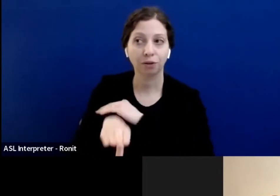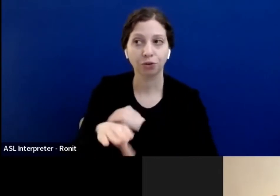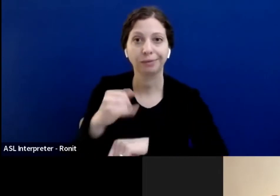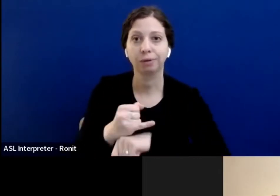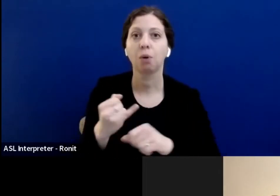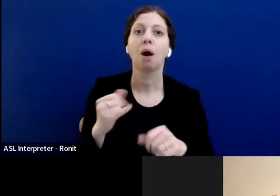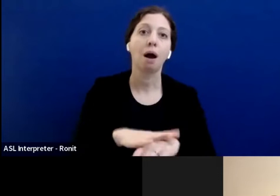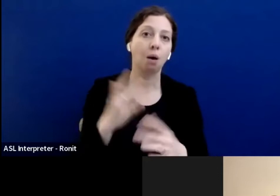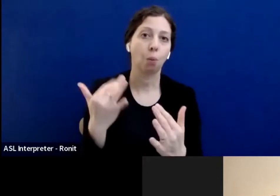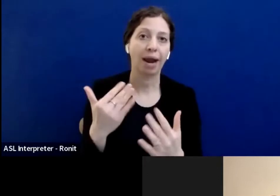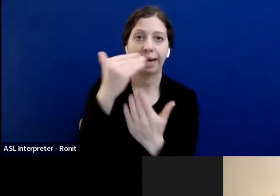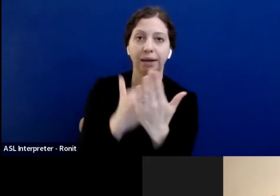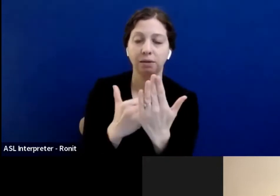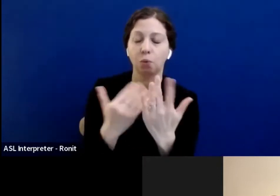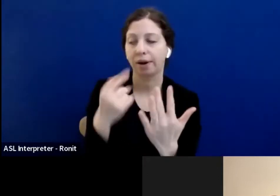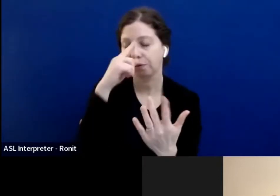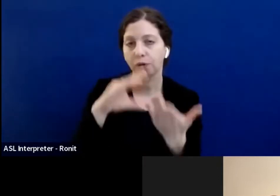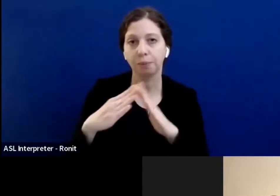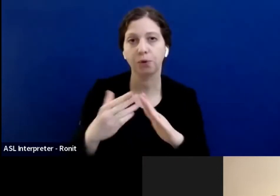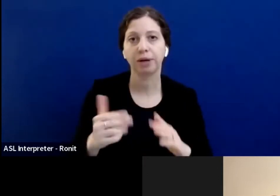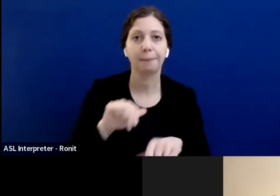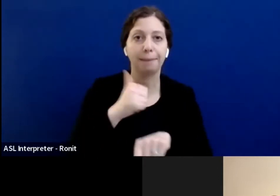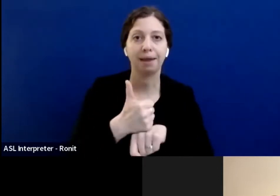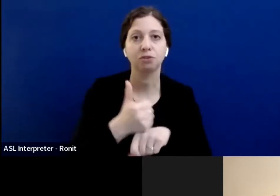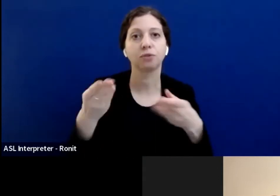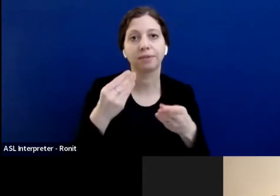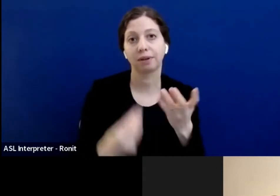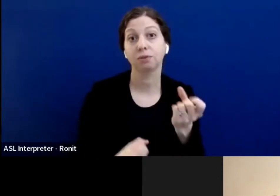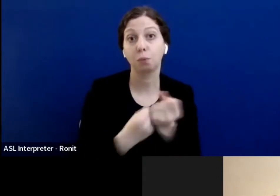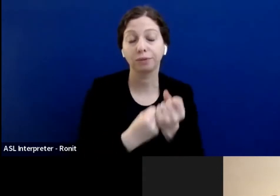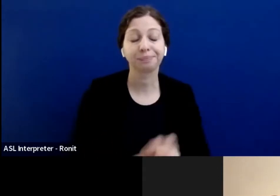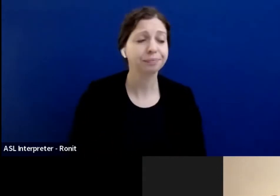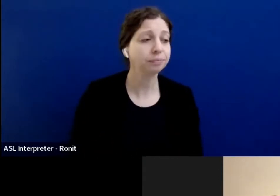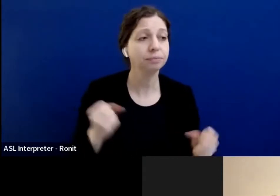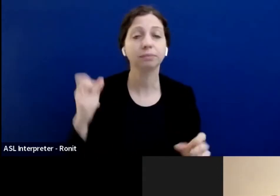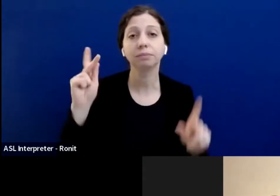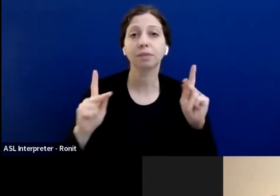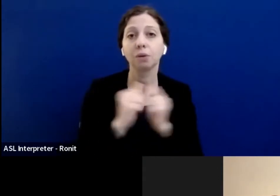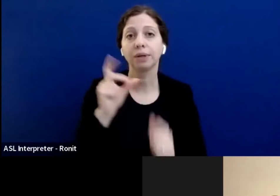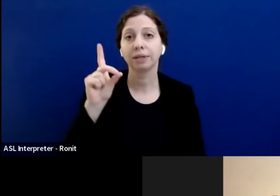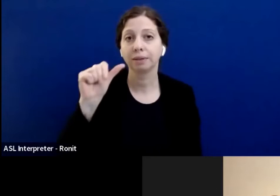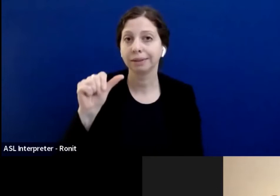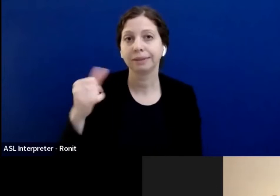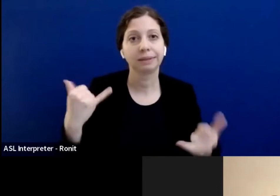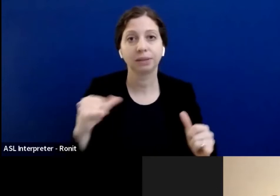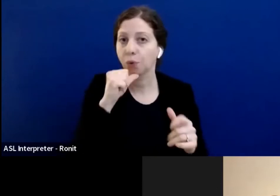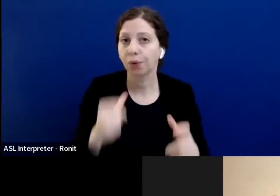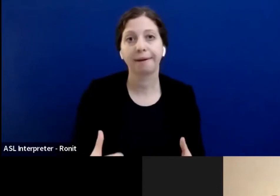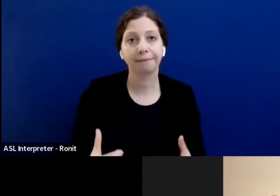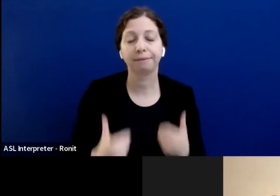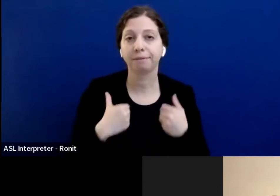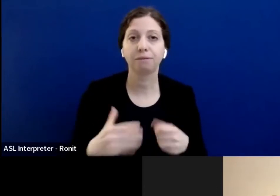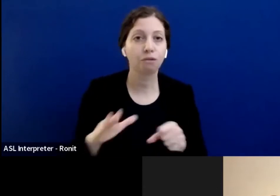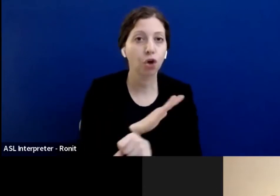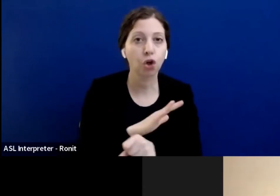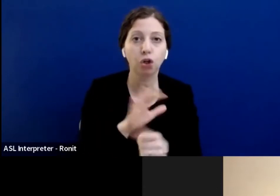lists, waiting for community-based services and supports. Too many people with disabilities still don't have full